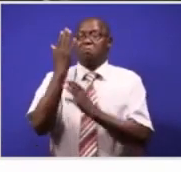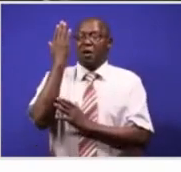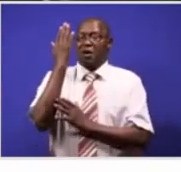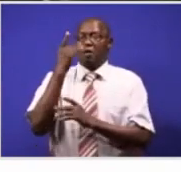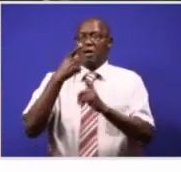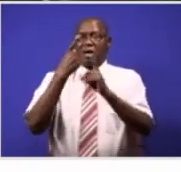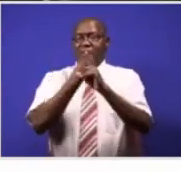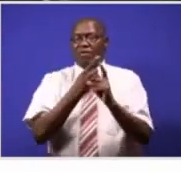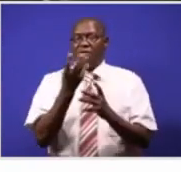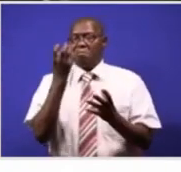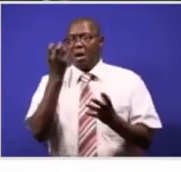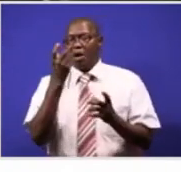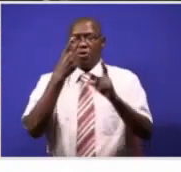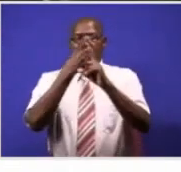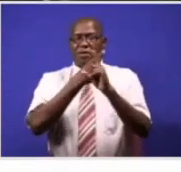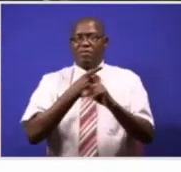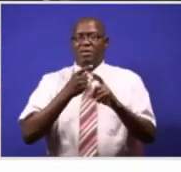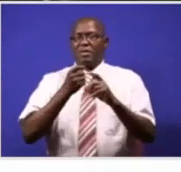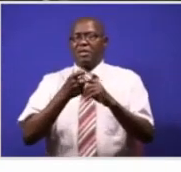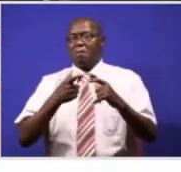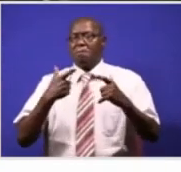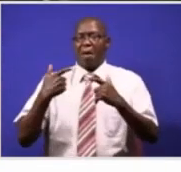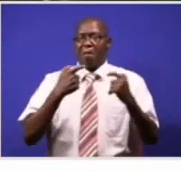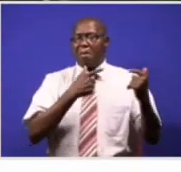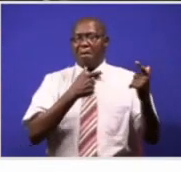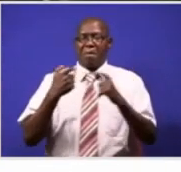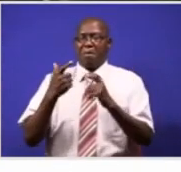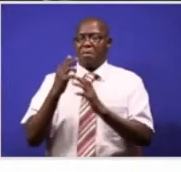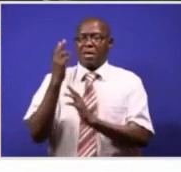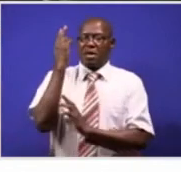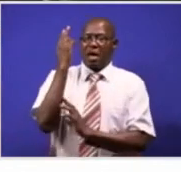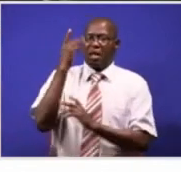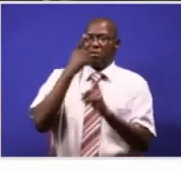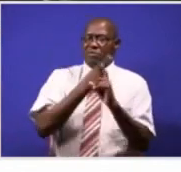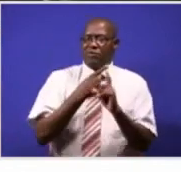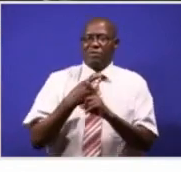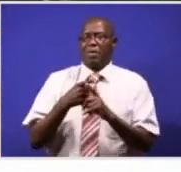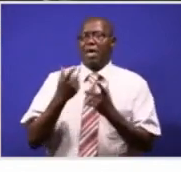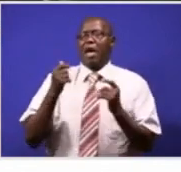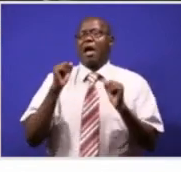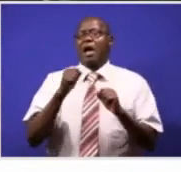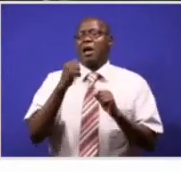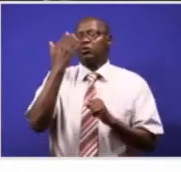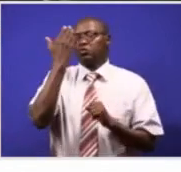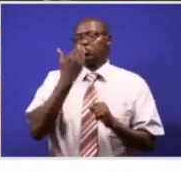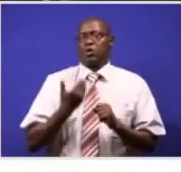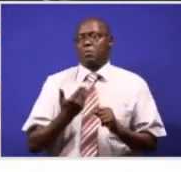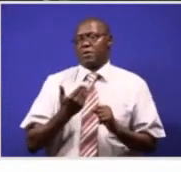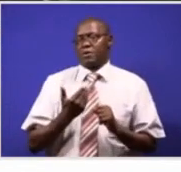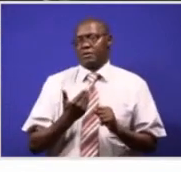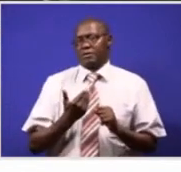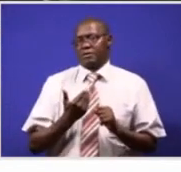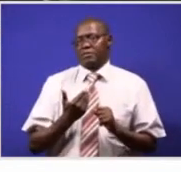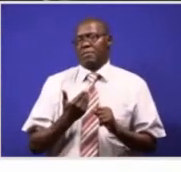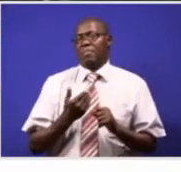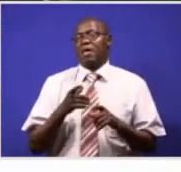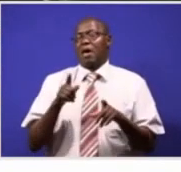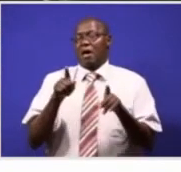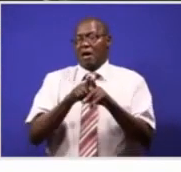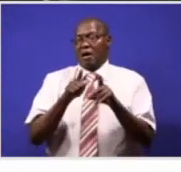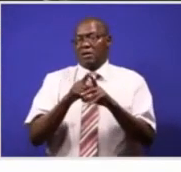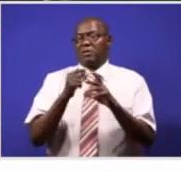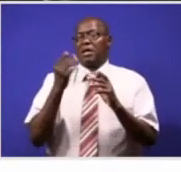seeing two sides exchanging in a bad way, could also get traumatized. And as a